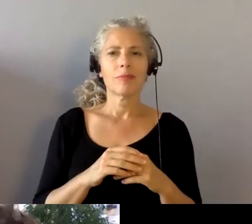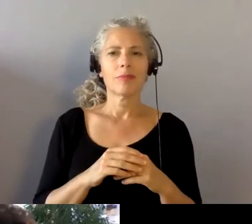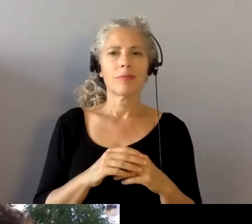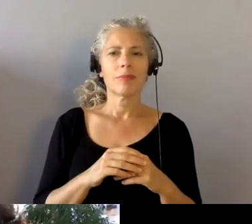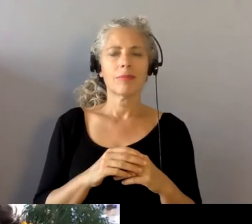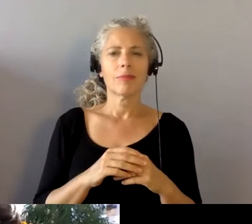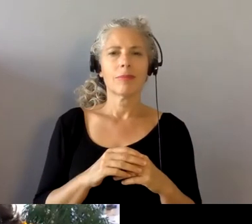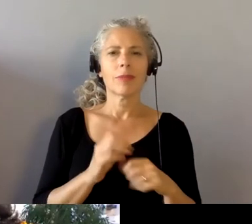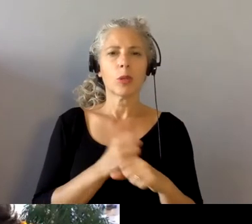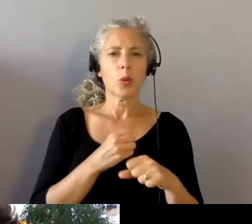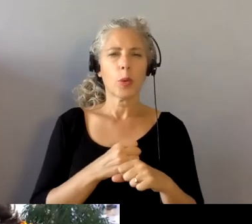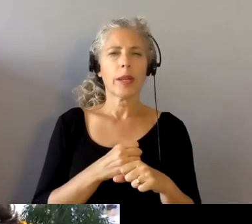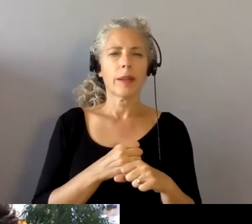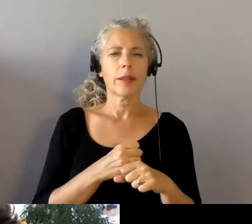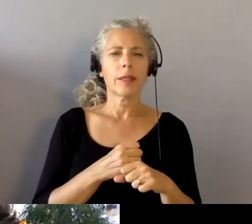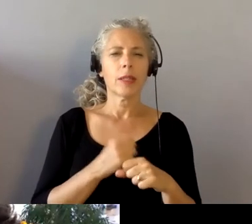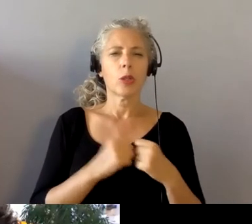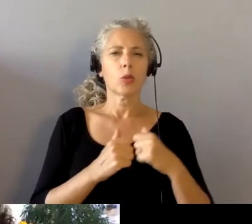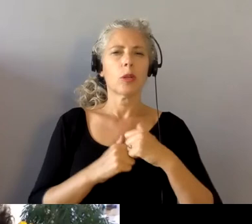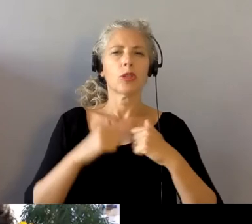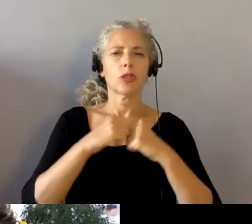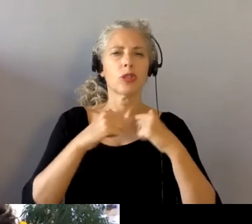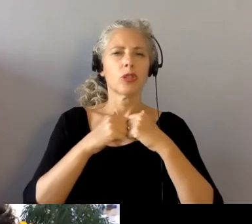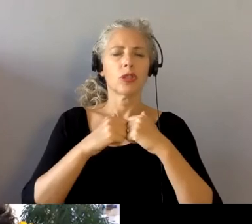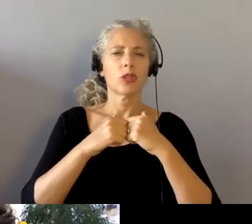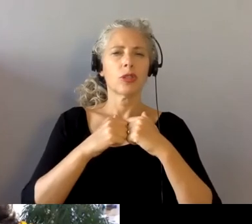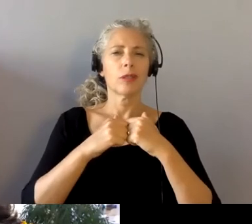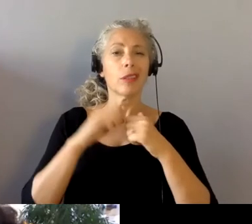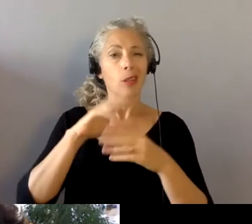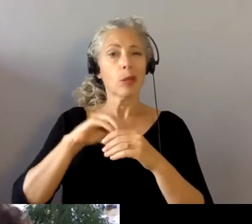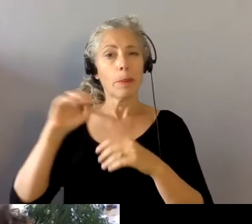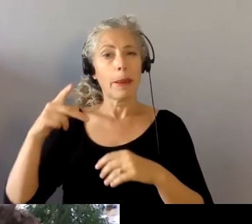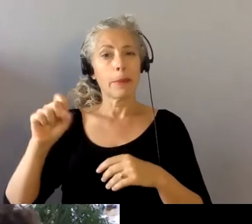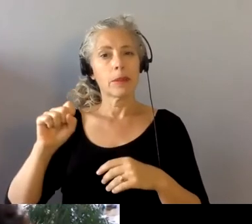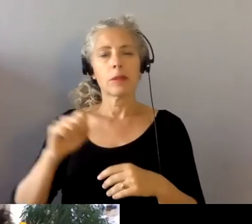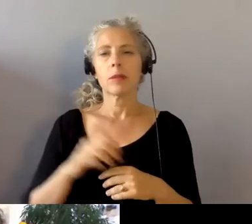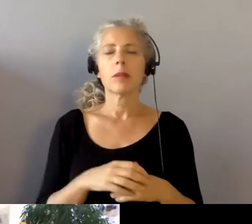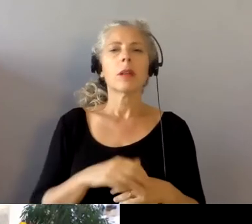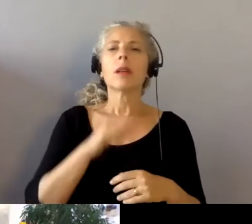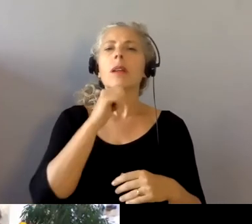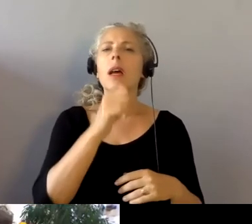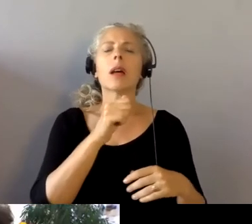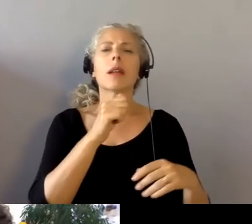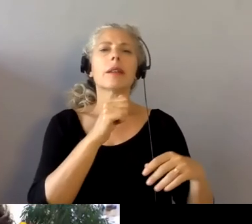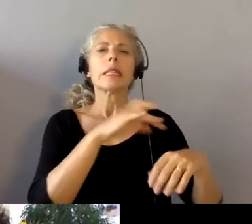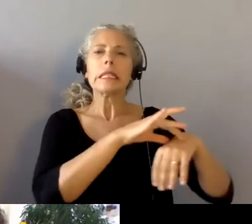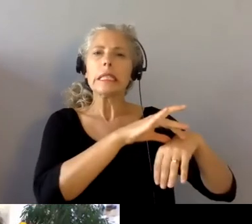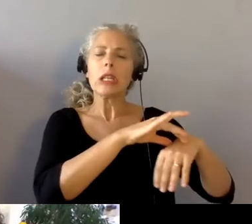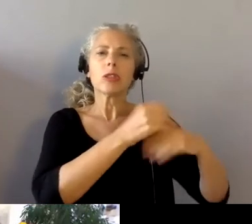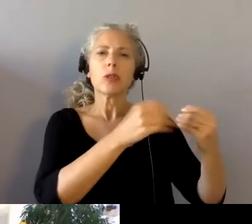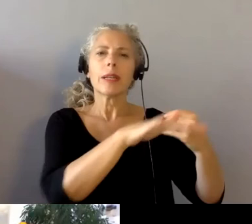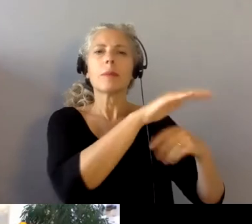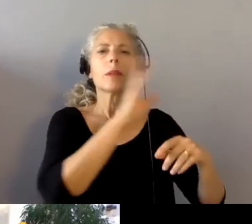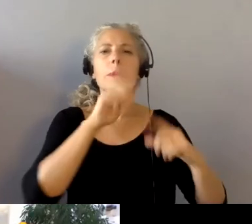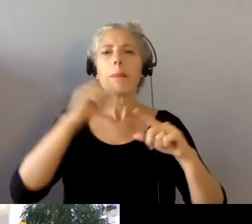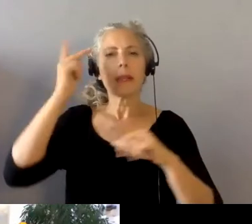are the creators of these kind of structures, including the maps. I mean, not geological terrain, but political